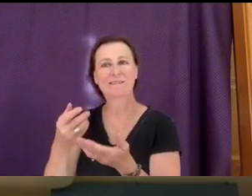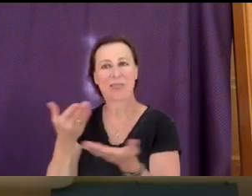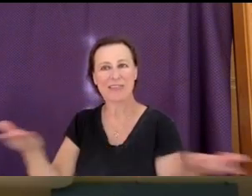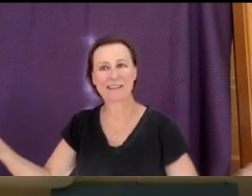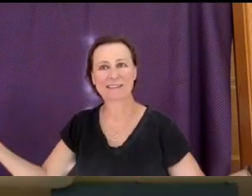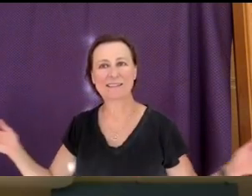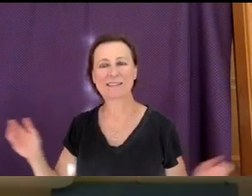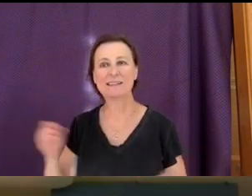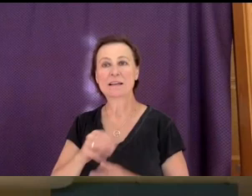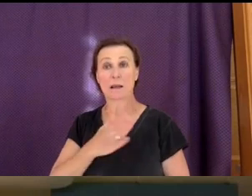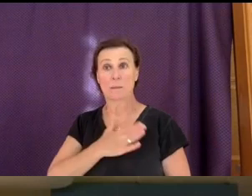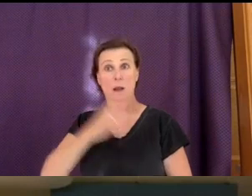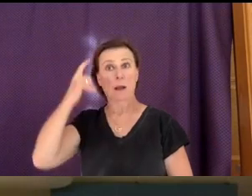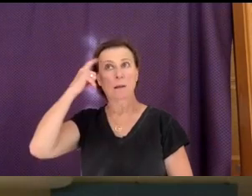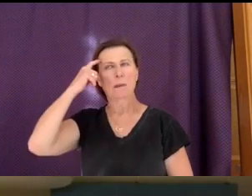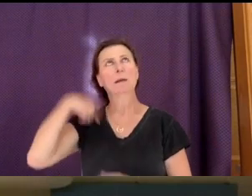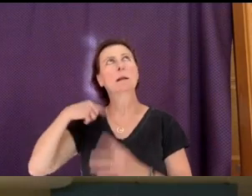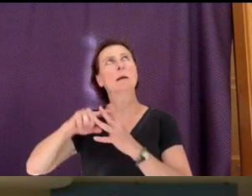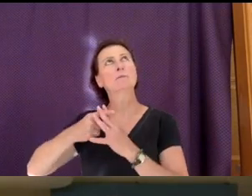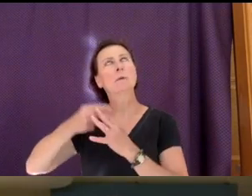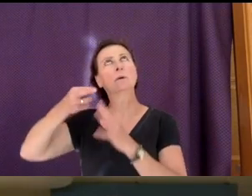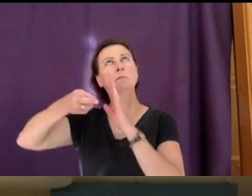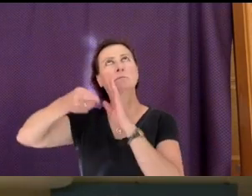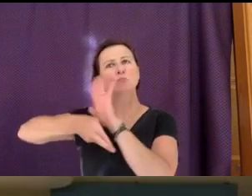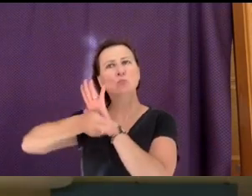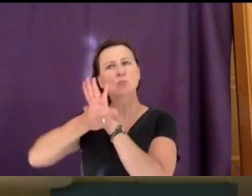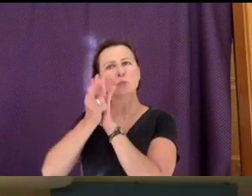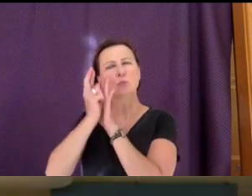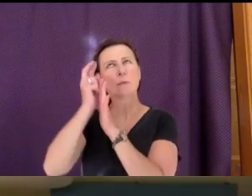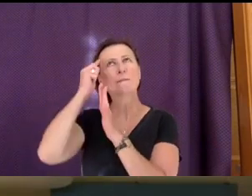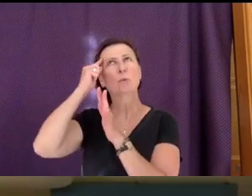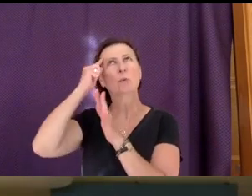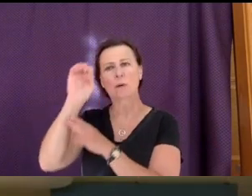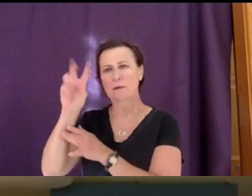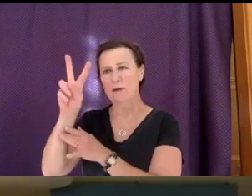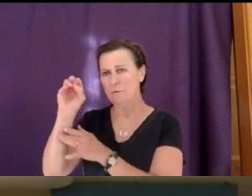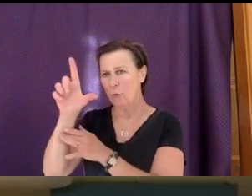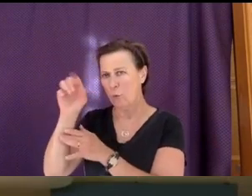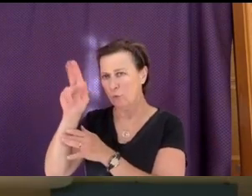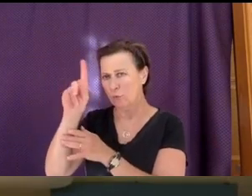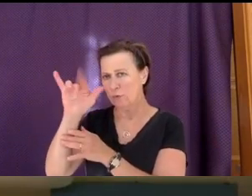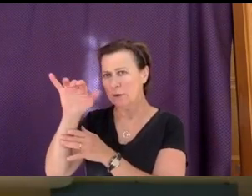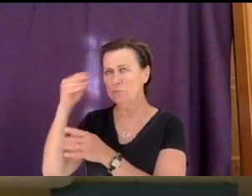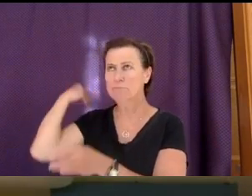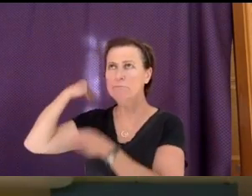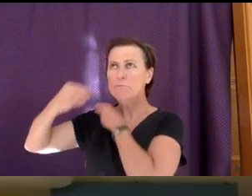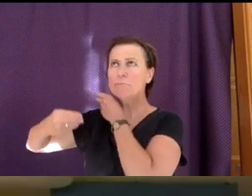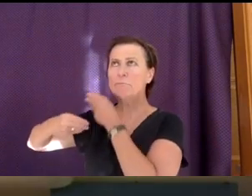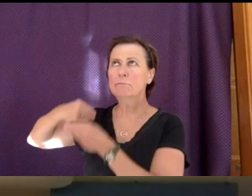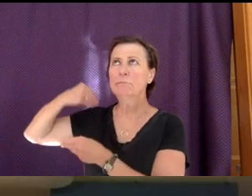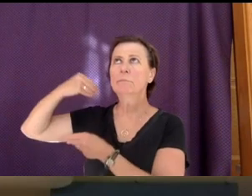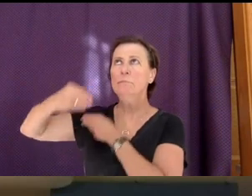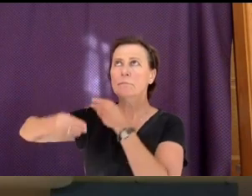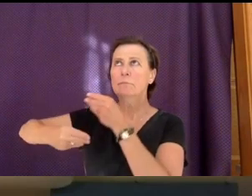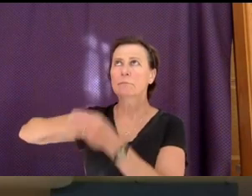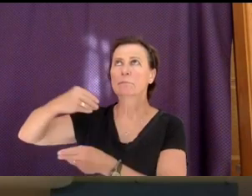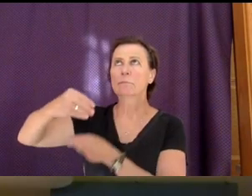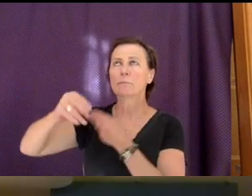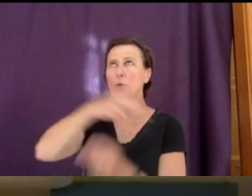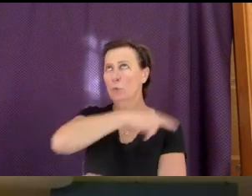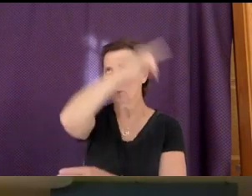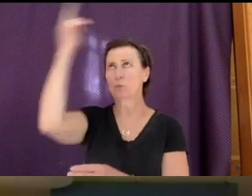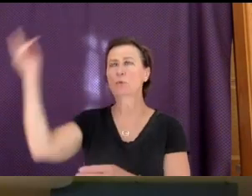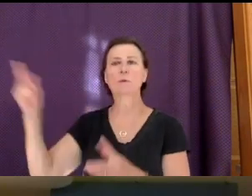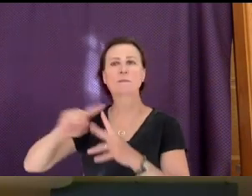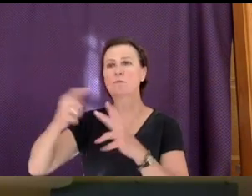In my mind, I began to review everything I understood about evolution. I knew that the universe began with this